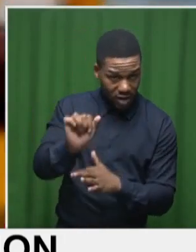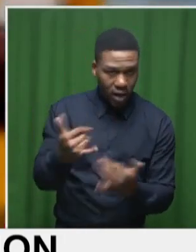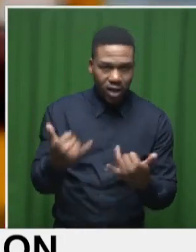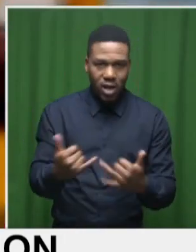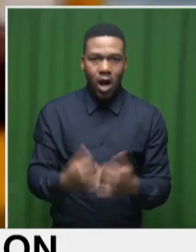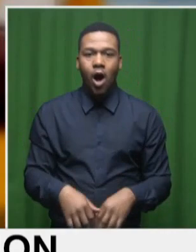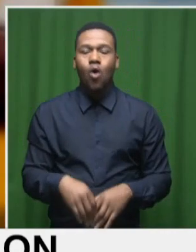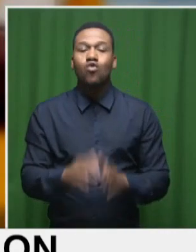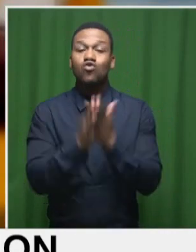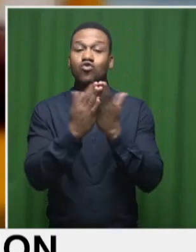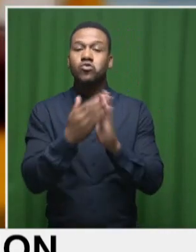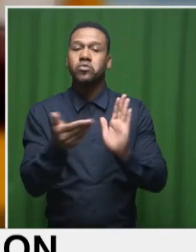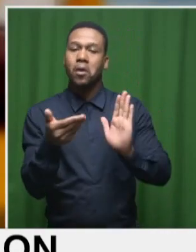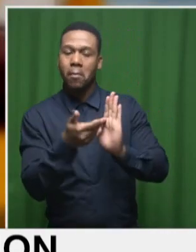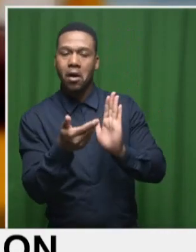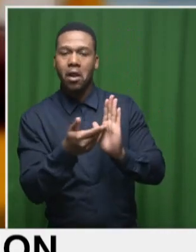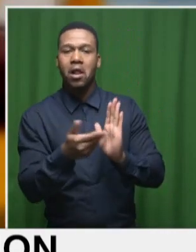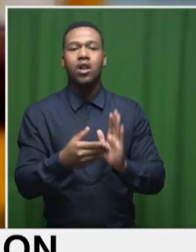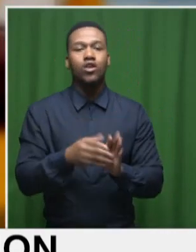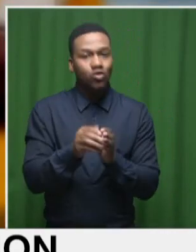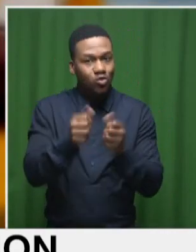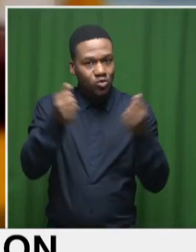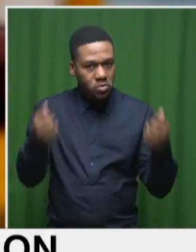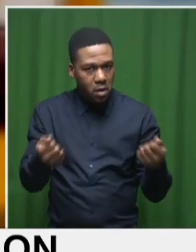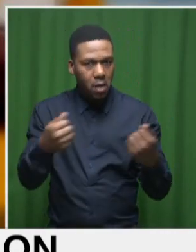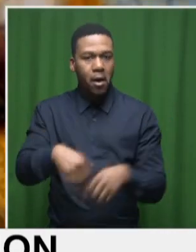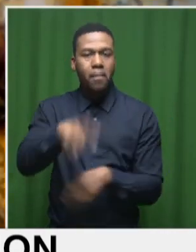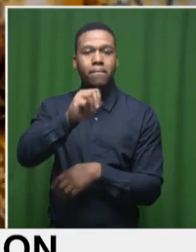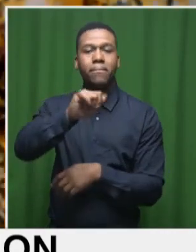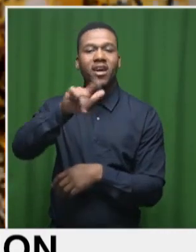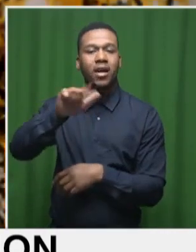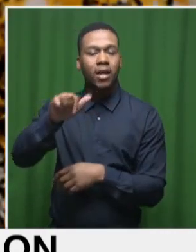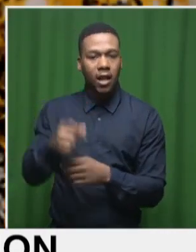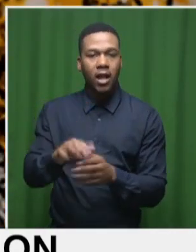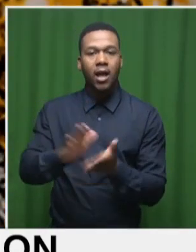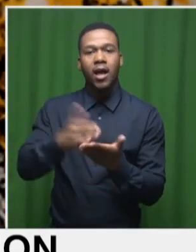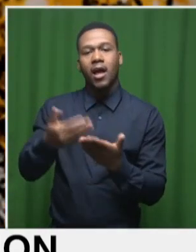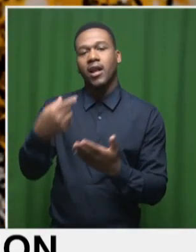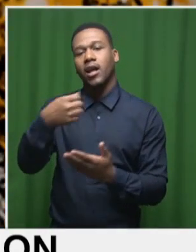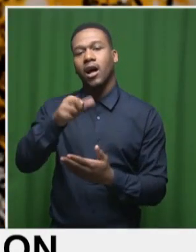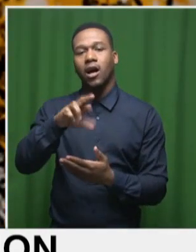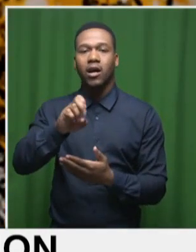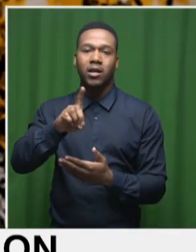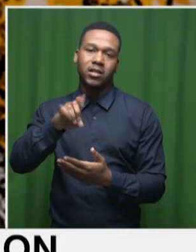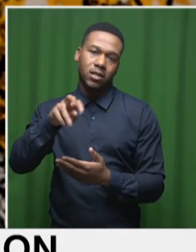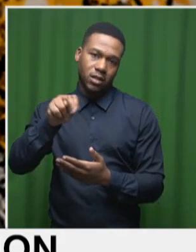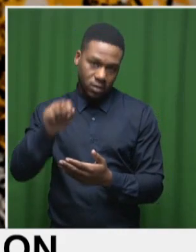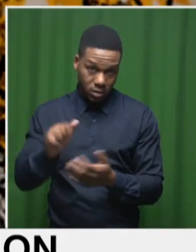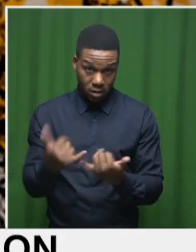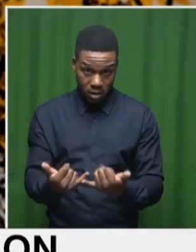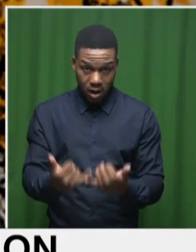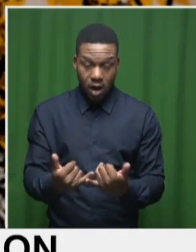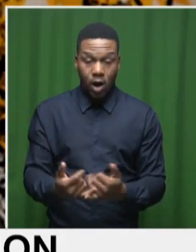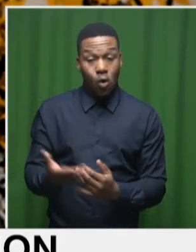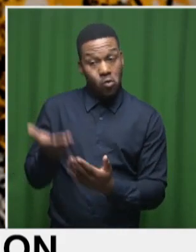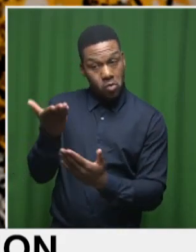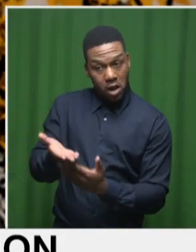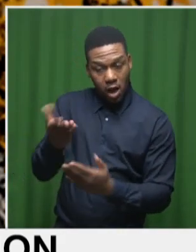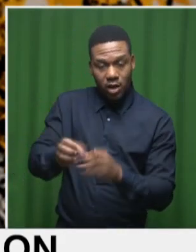recently just opened doors to his first solo art exhibition titled Iliso Lomoya. Well, he joins us in studio